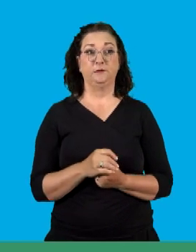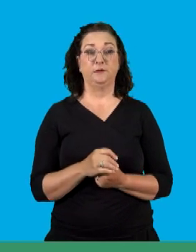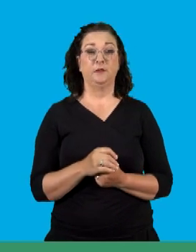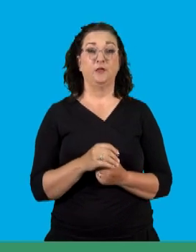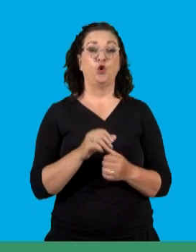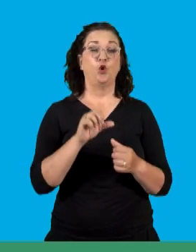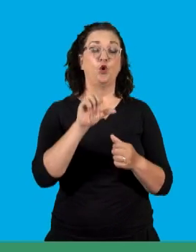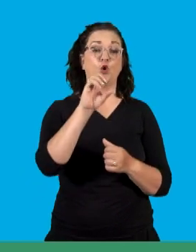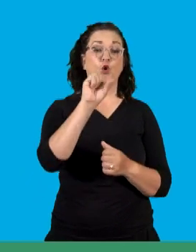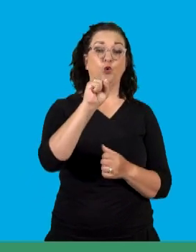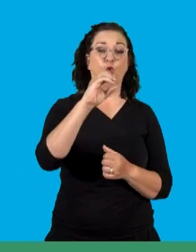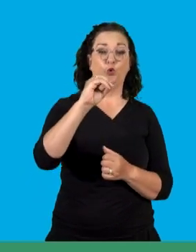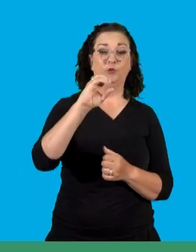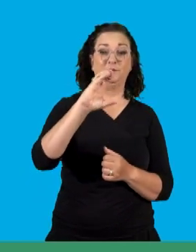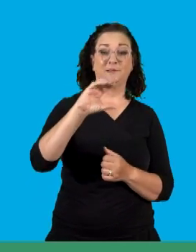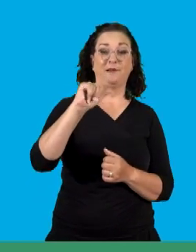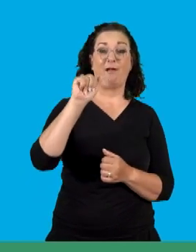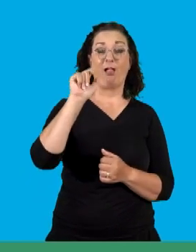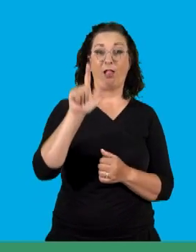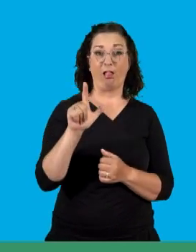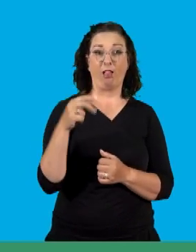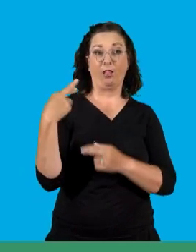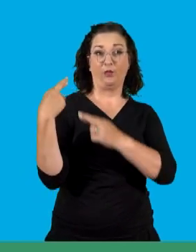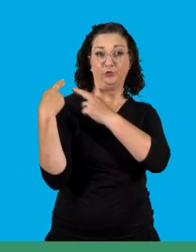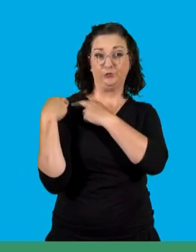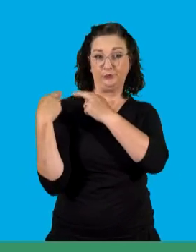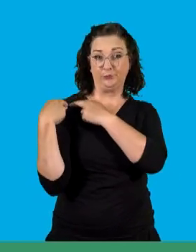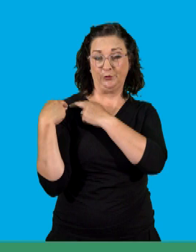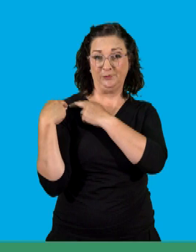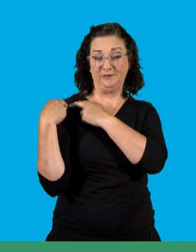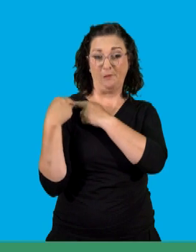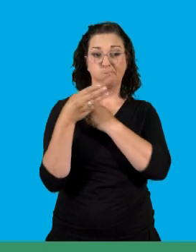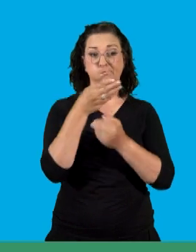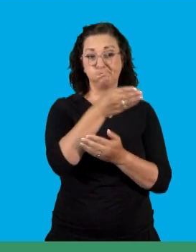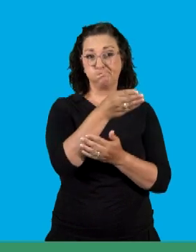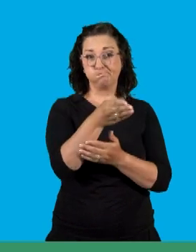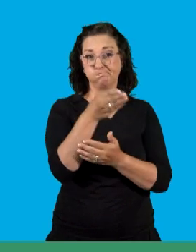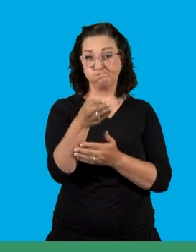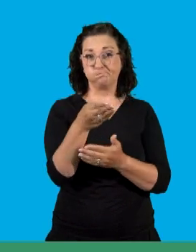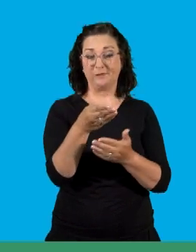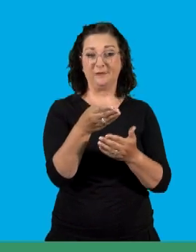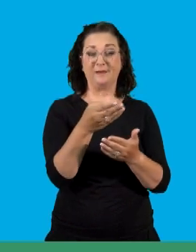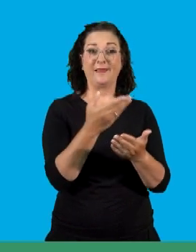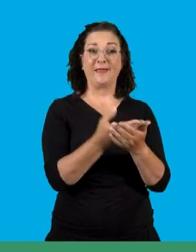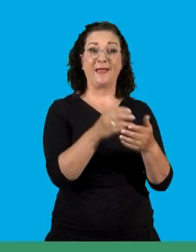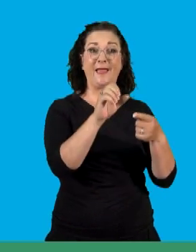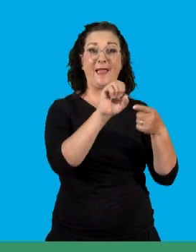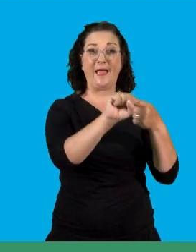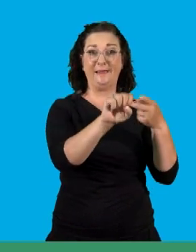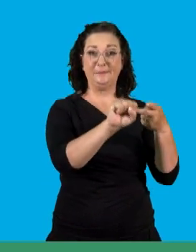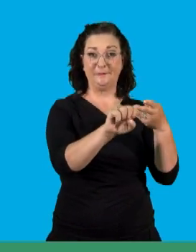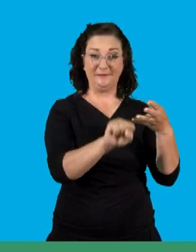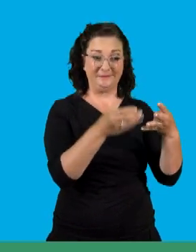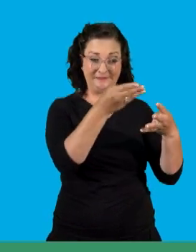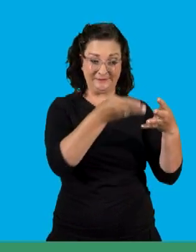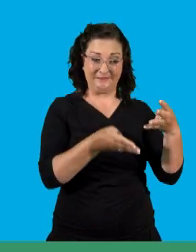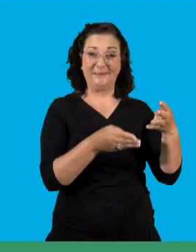saying social responsibilities. These are aspects that have a negative effect